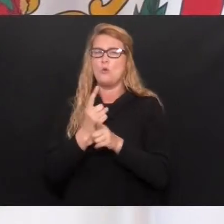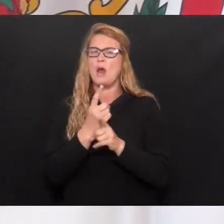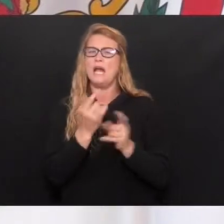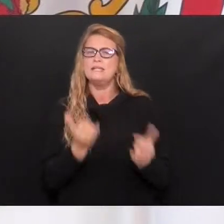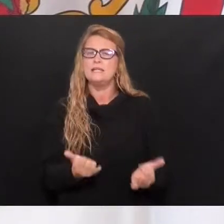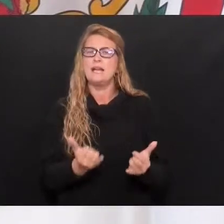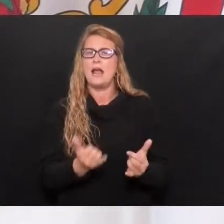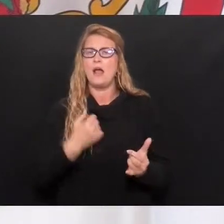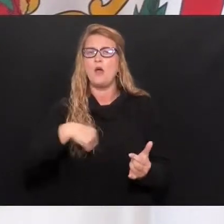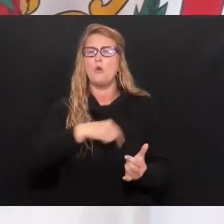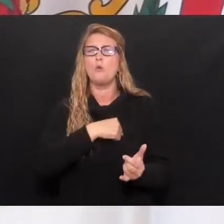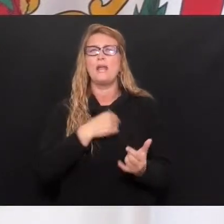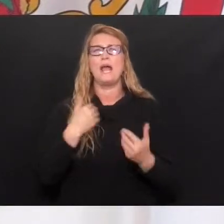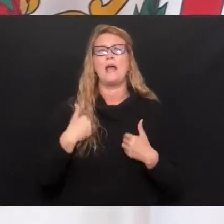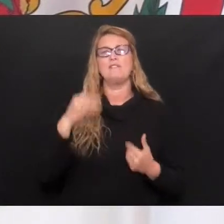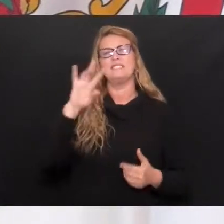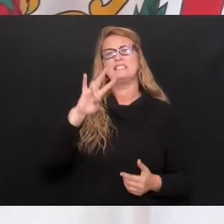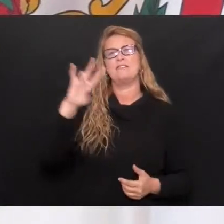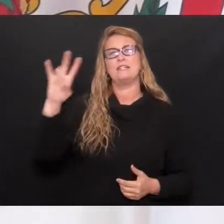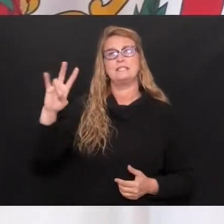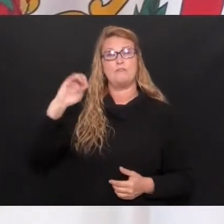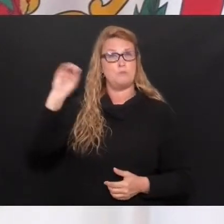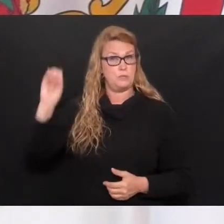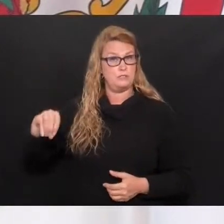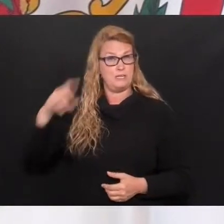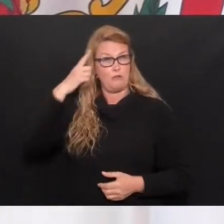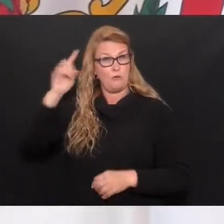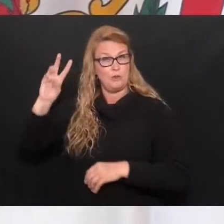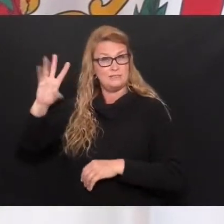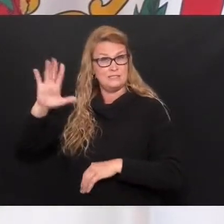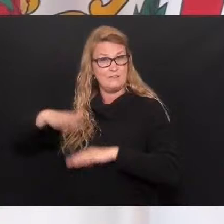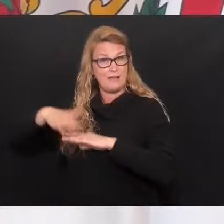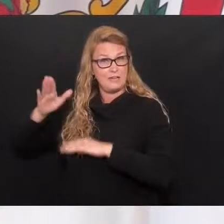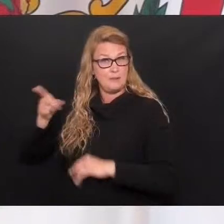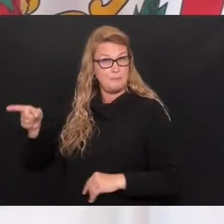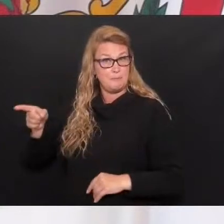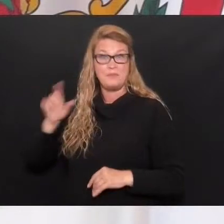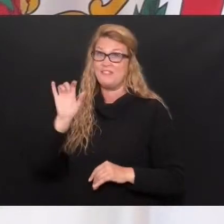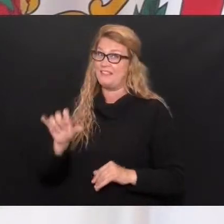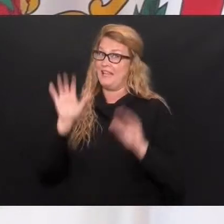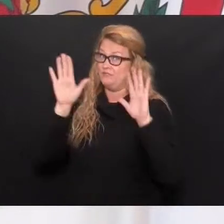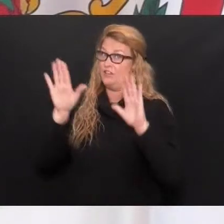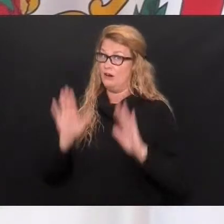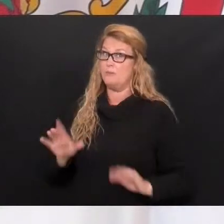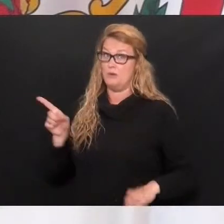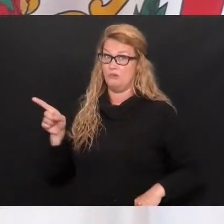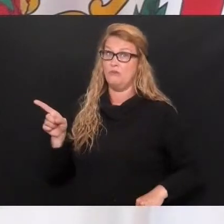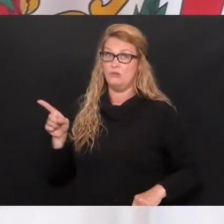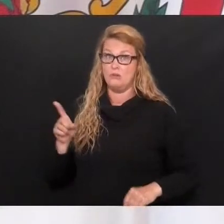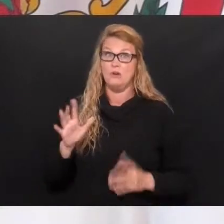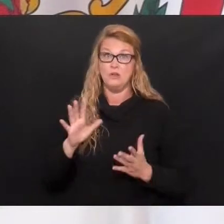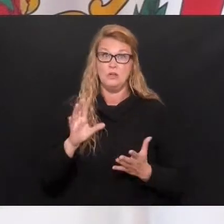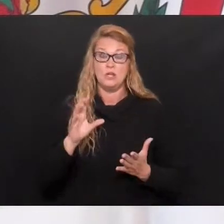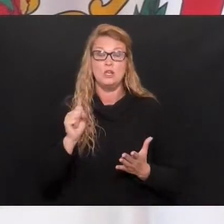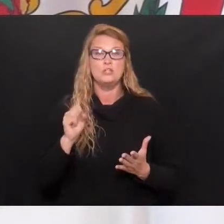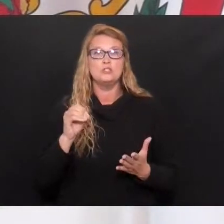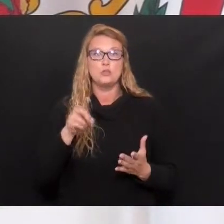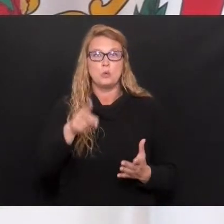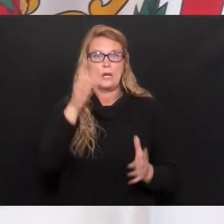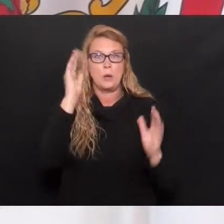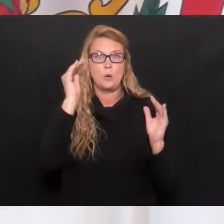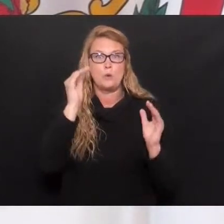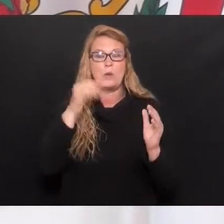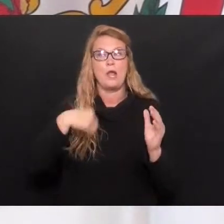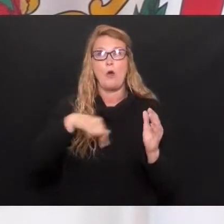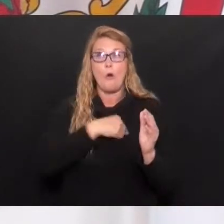now, we're at 77% right now. It's phenomenal. I mean, that's all there is to it. Remember, what we were hoping